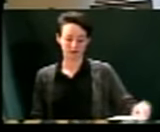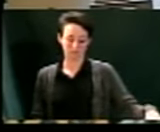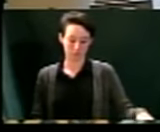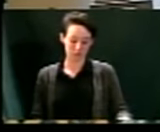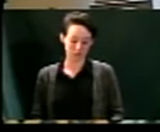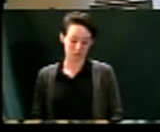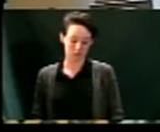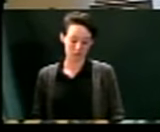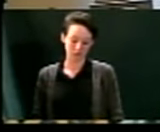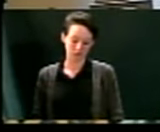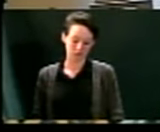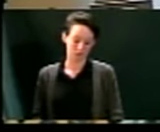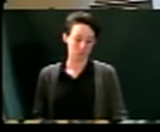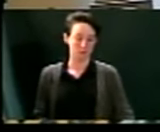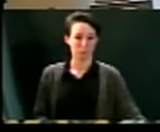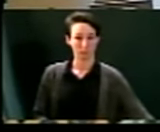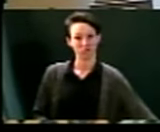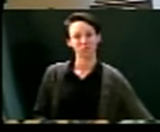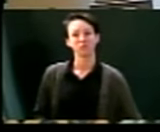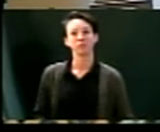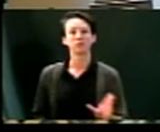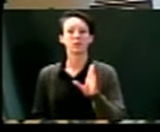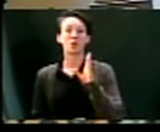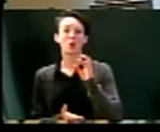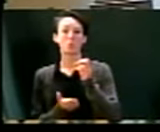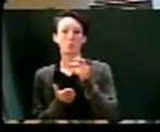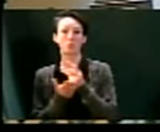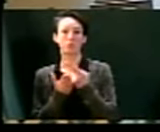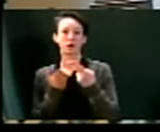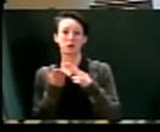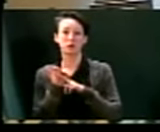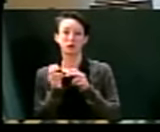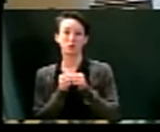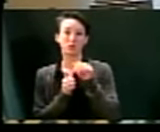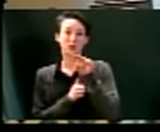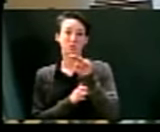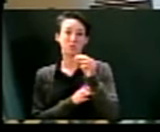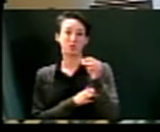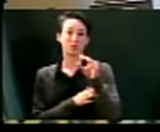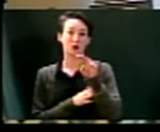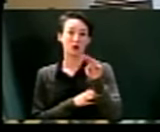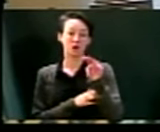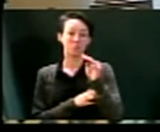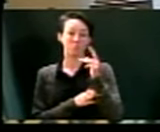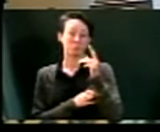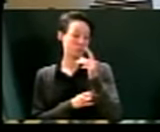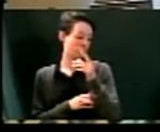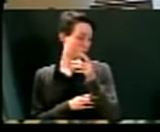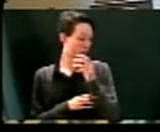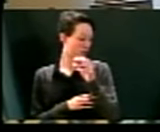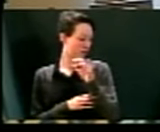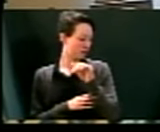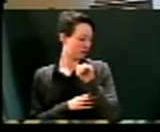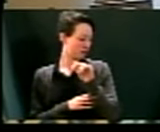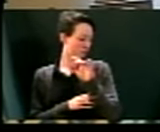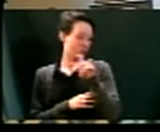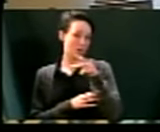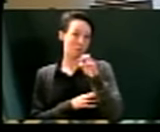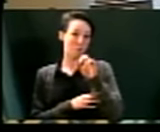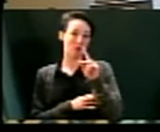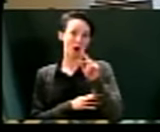amendments to contracts with M&M Productions USA and Pac-Man Sports Productions Incorporated for broadcasting rights to Knox County Schools events.